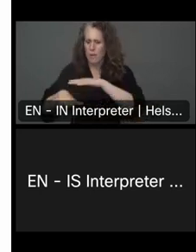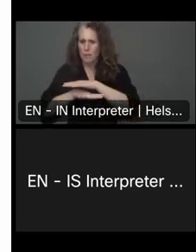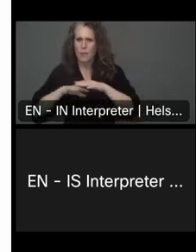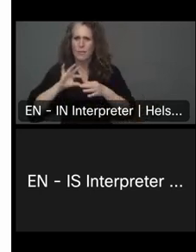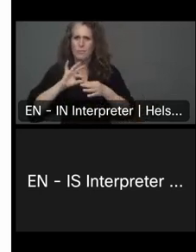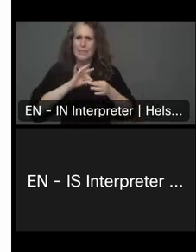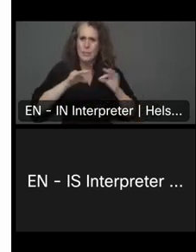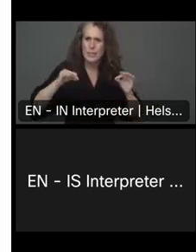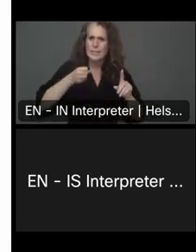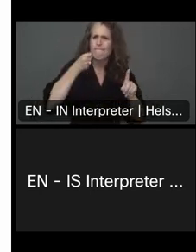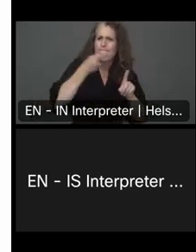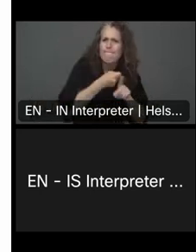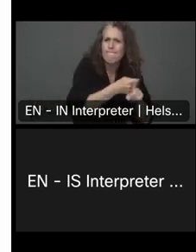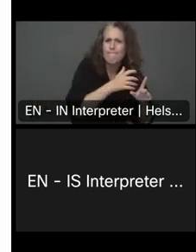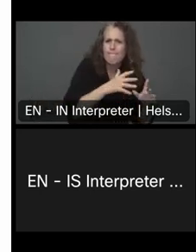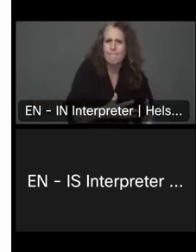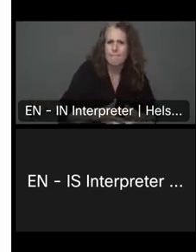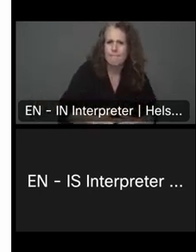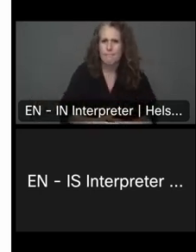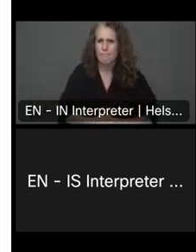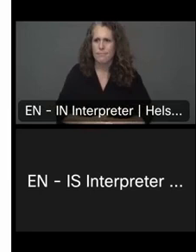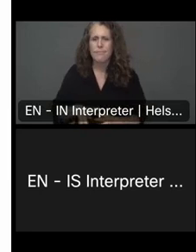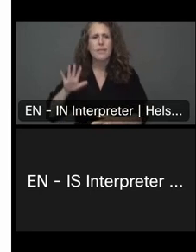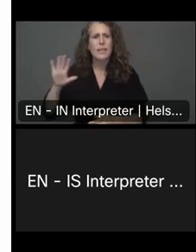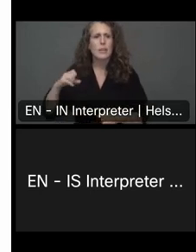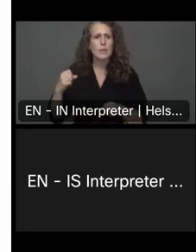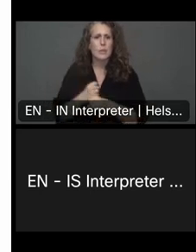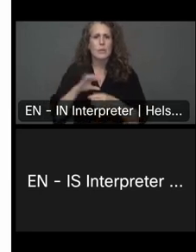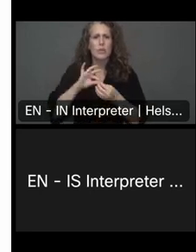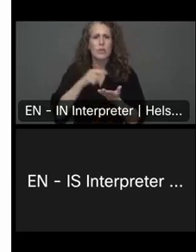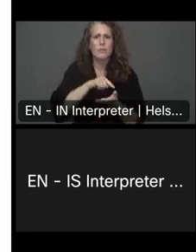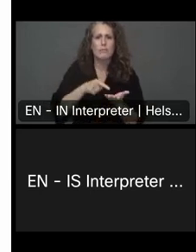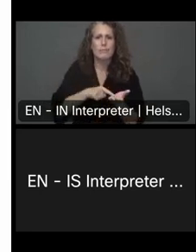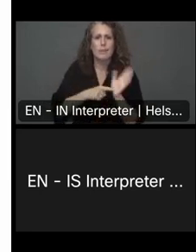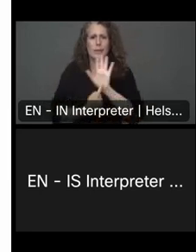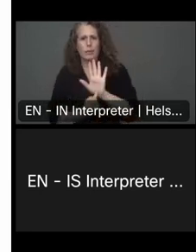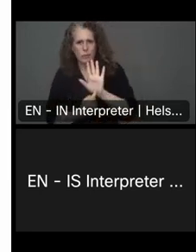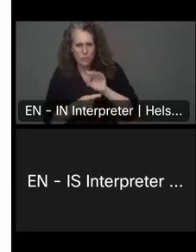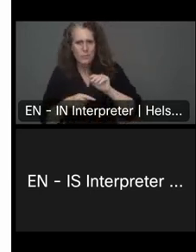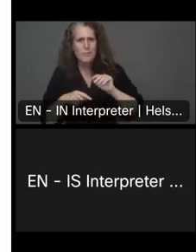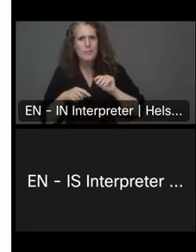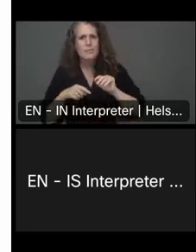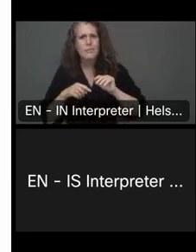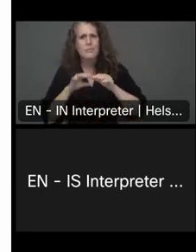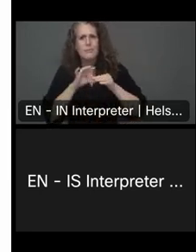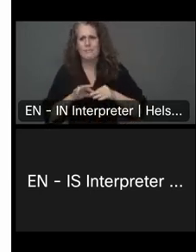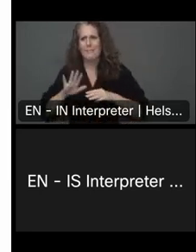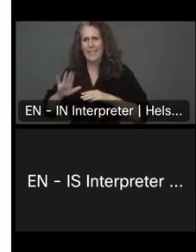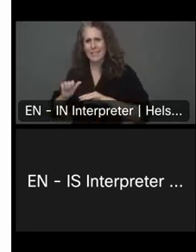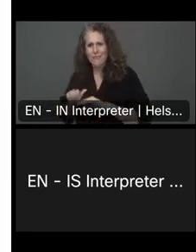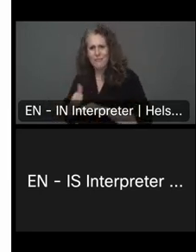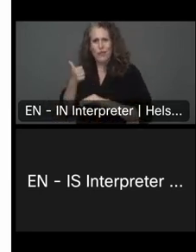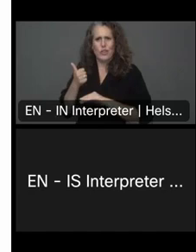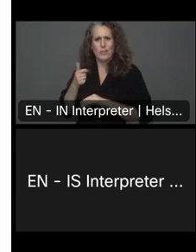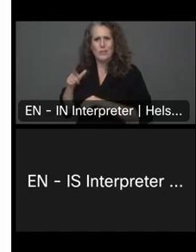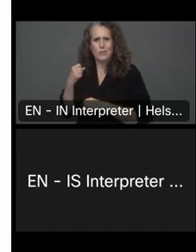implicature. Nearly all the work on implicature builds on this foundational efforts. His pioneering work has shown how